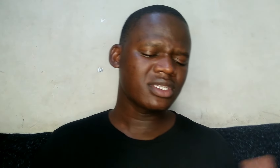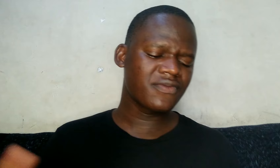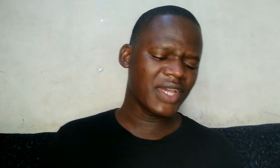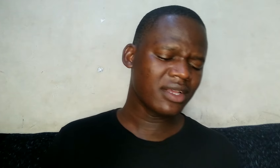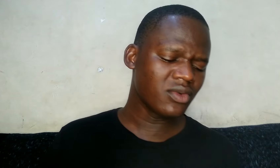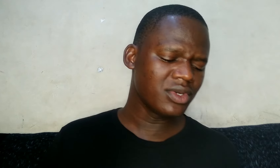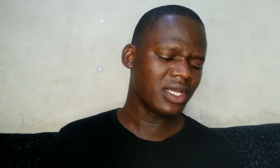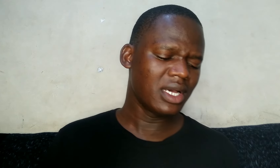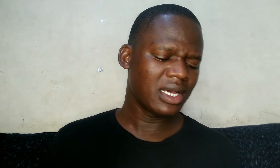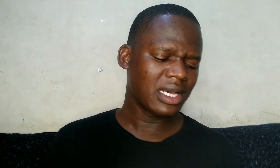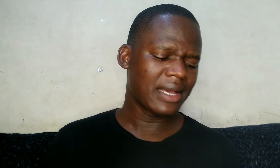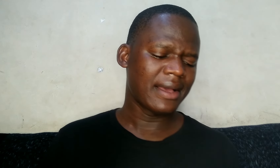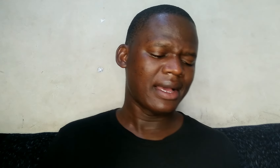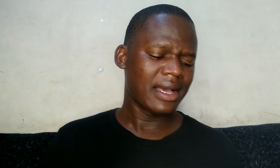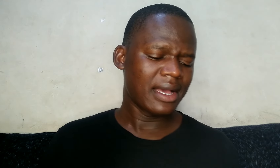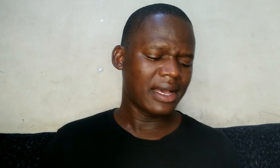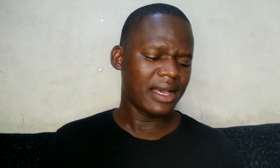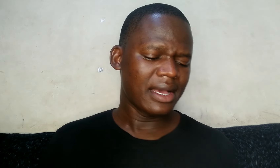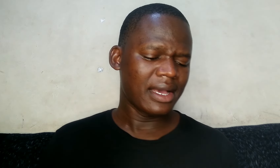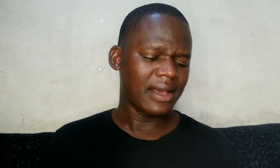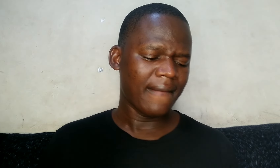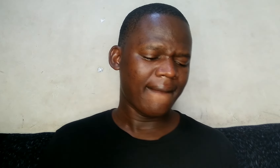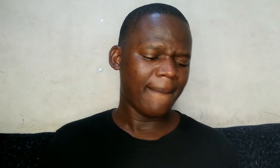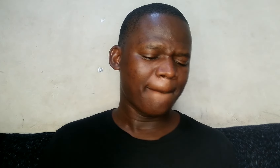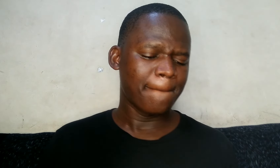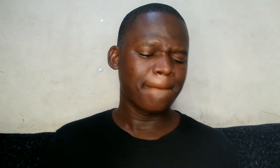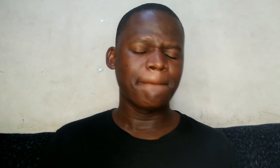So it is very good,